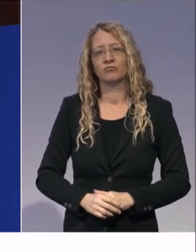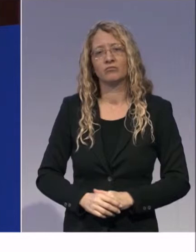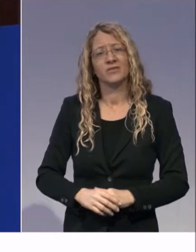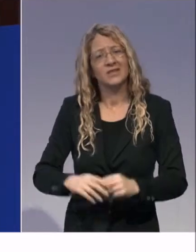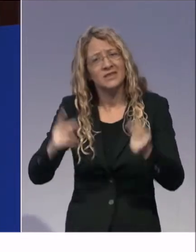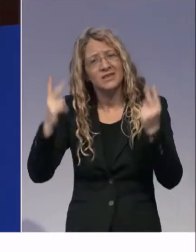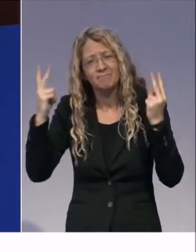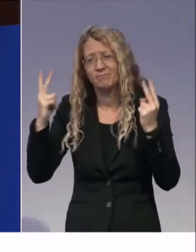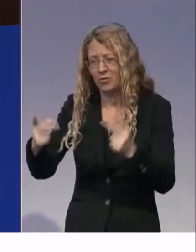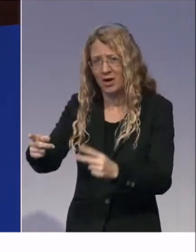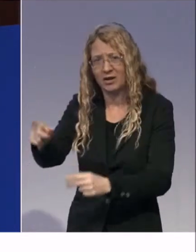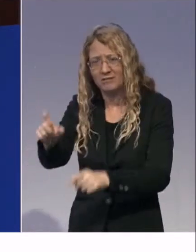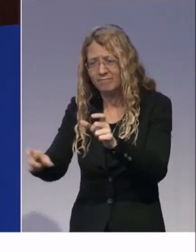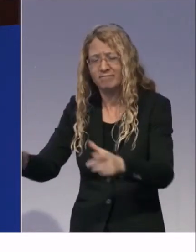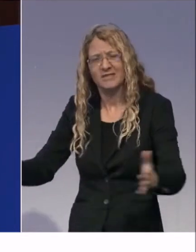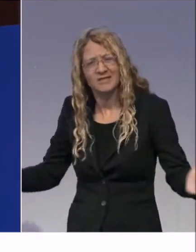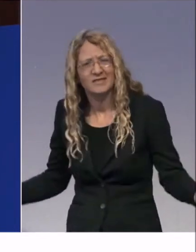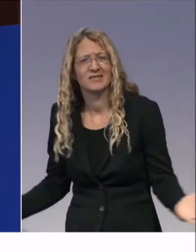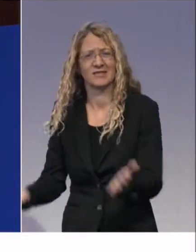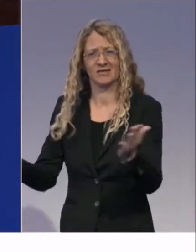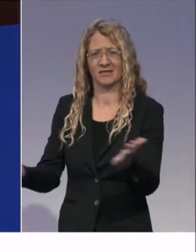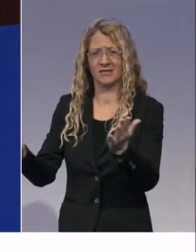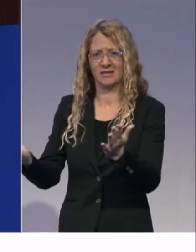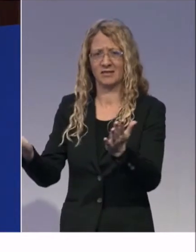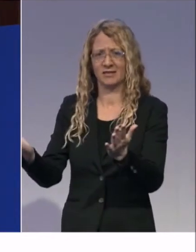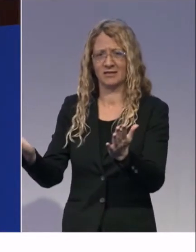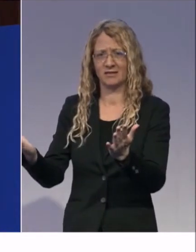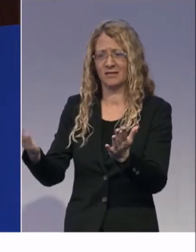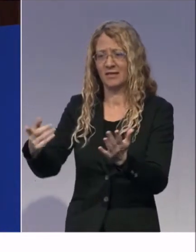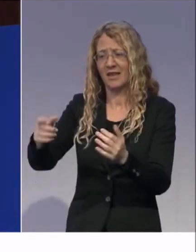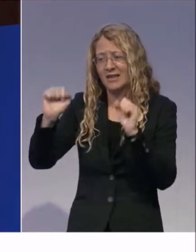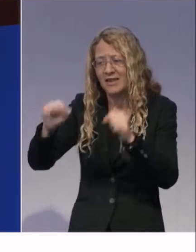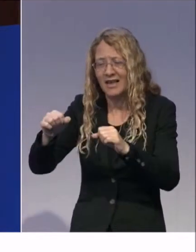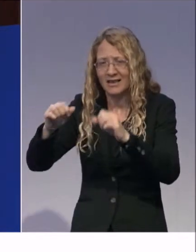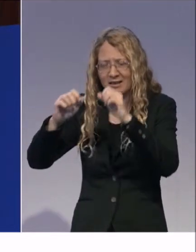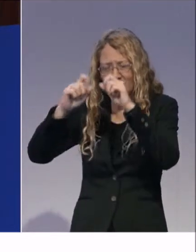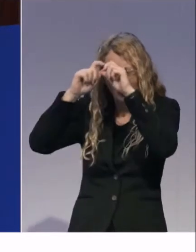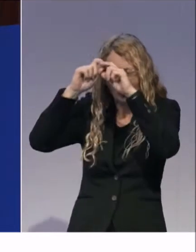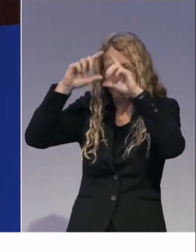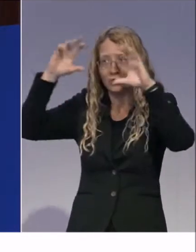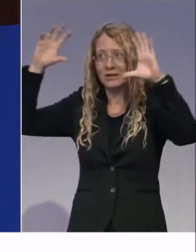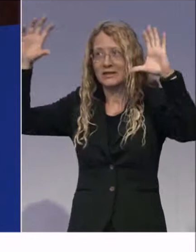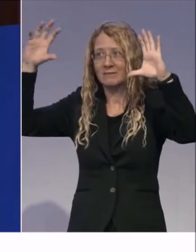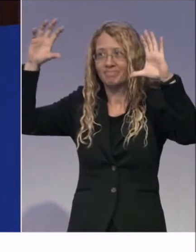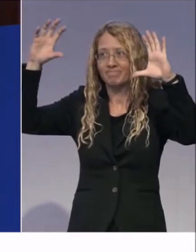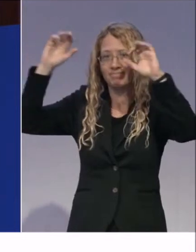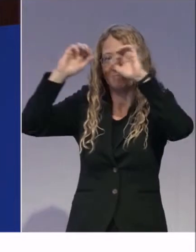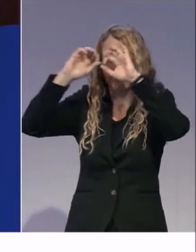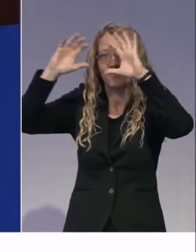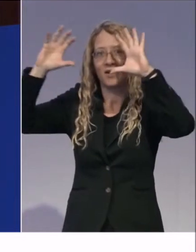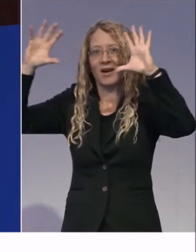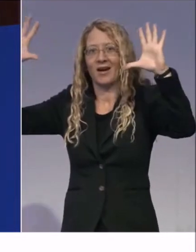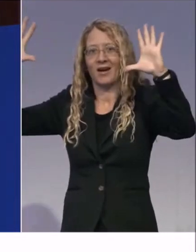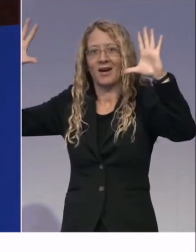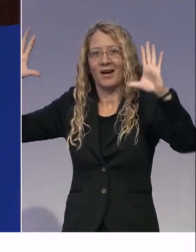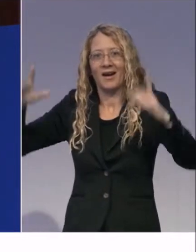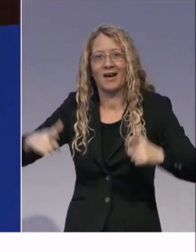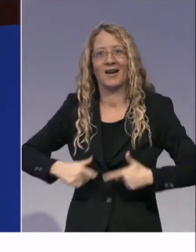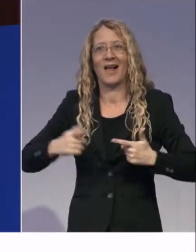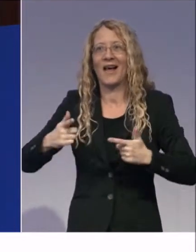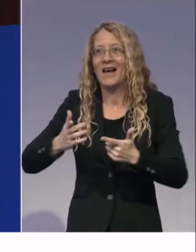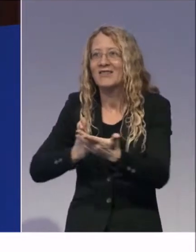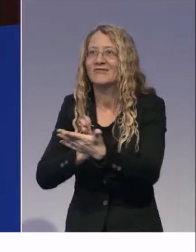to start to dream again is not with a big price that they cannot pay.